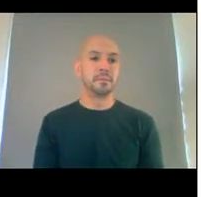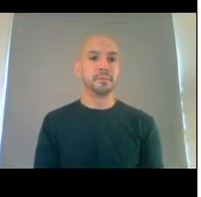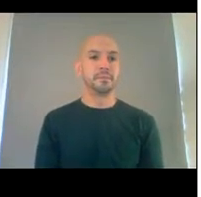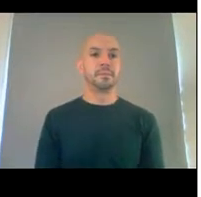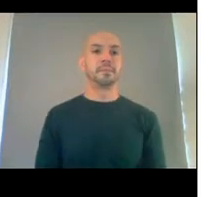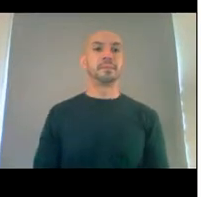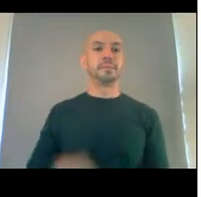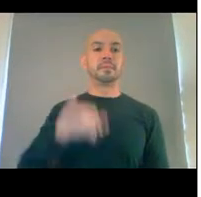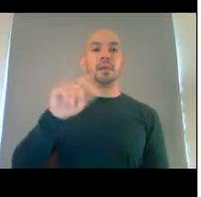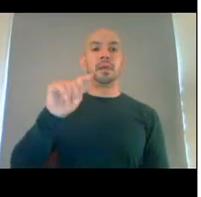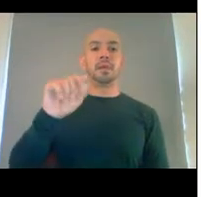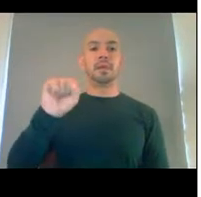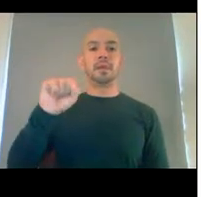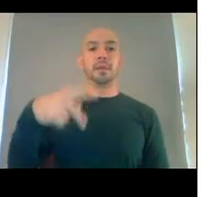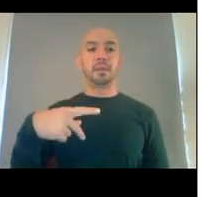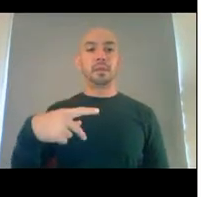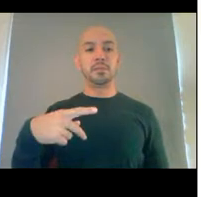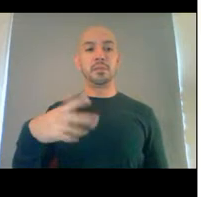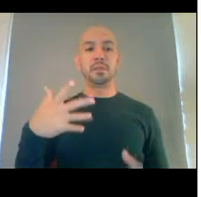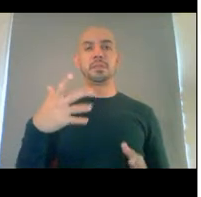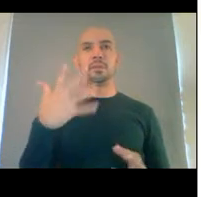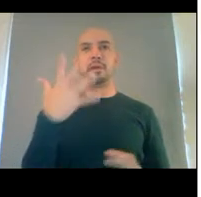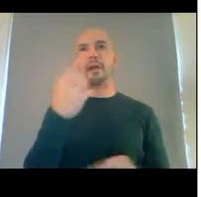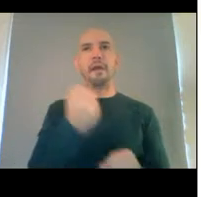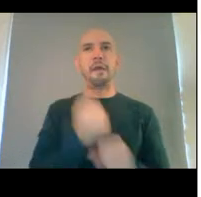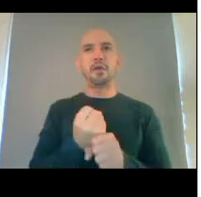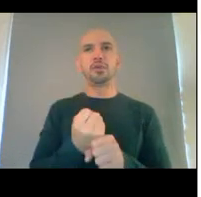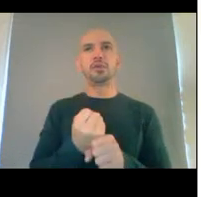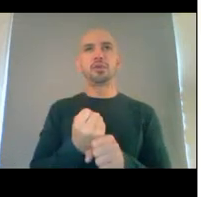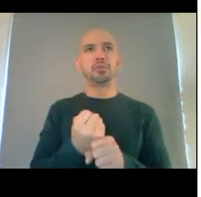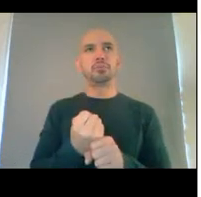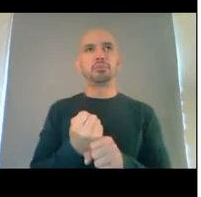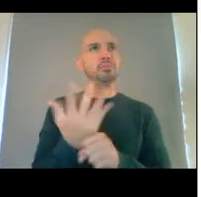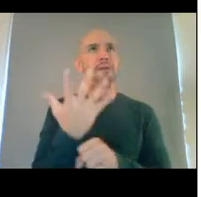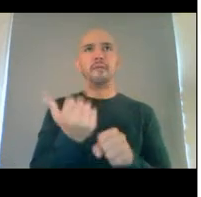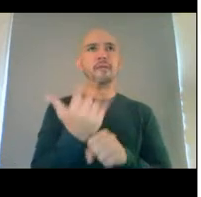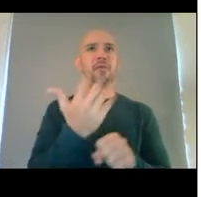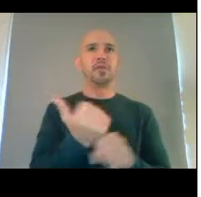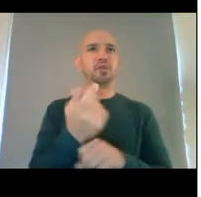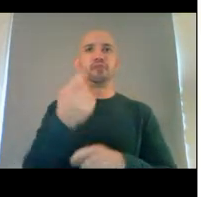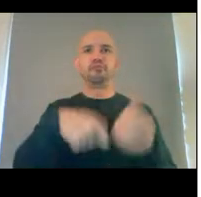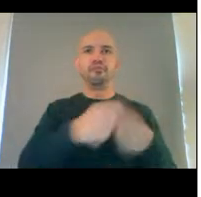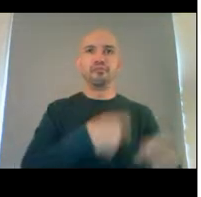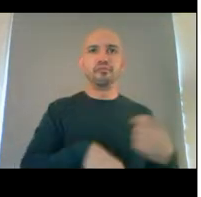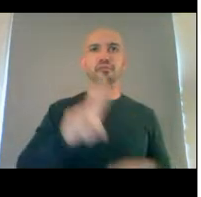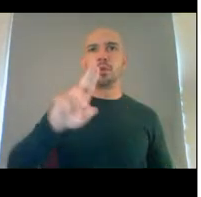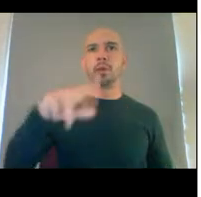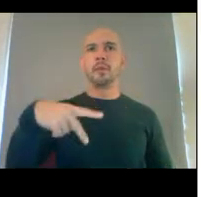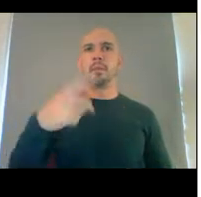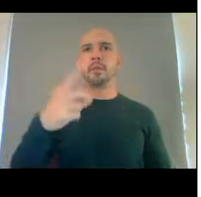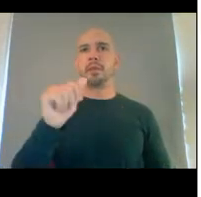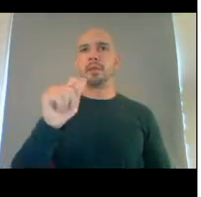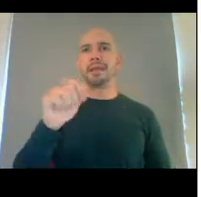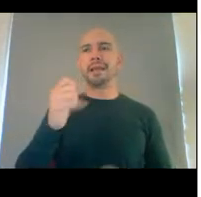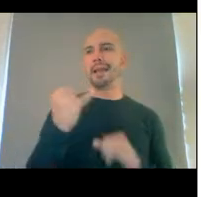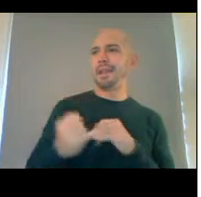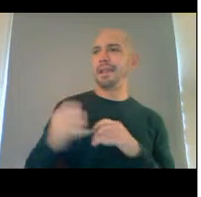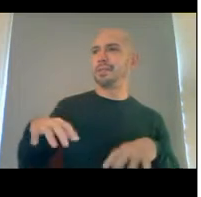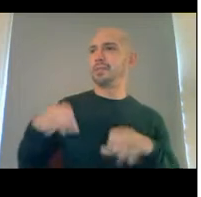so the itsp is updated every five years it was last adopted in october of 2021 uh the